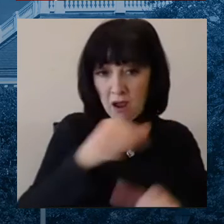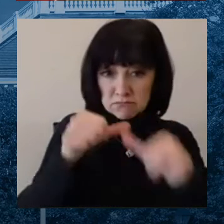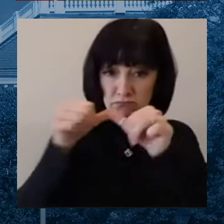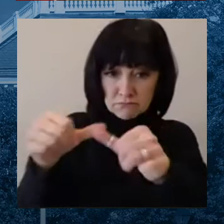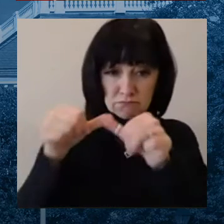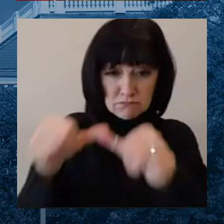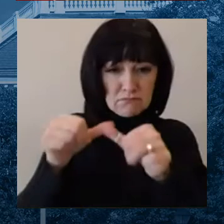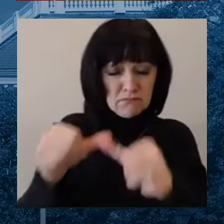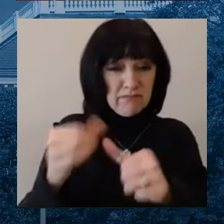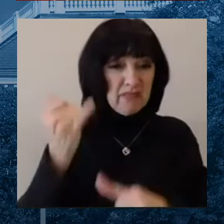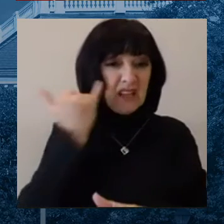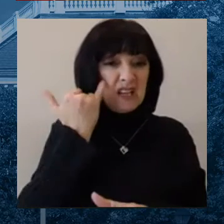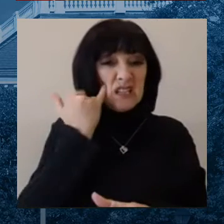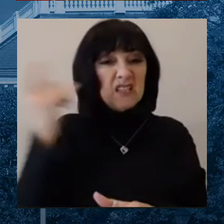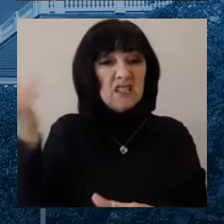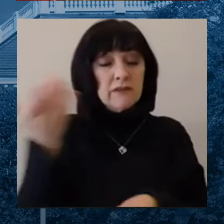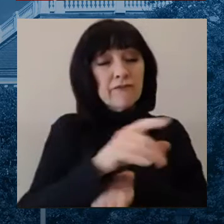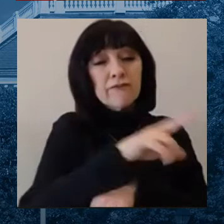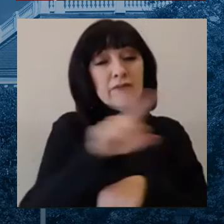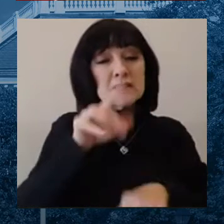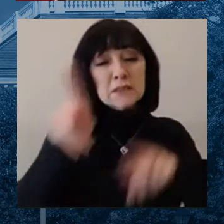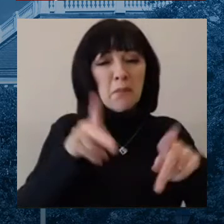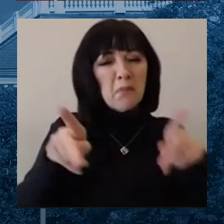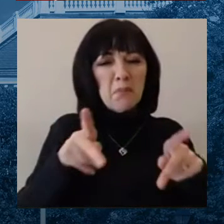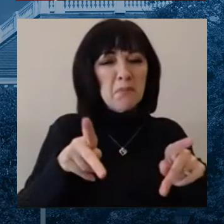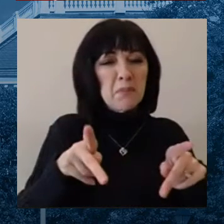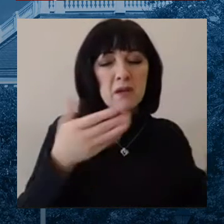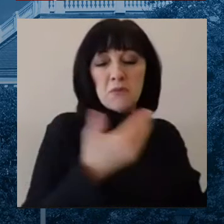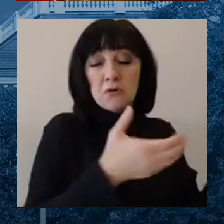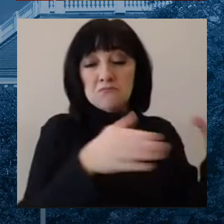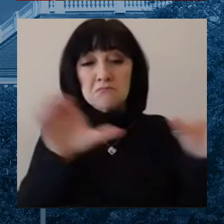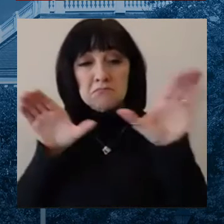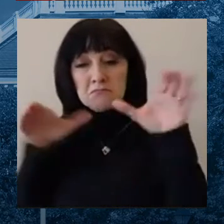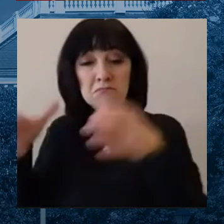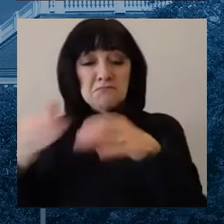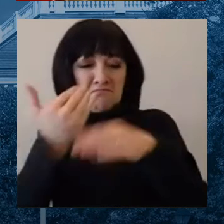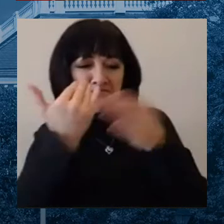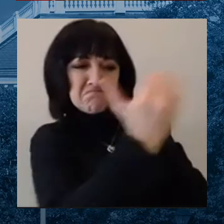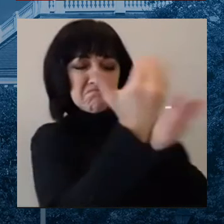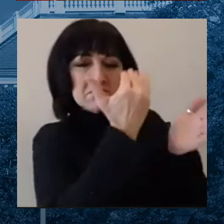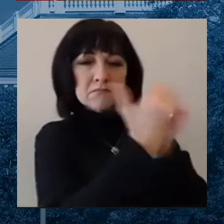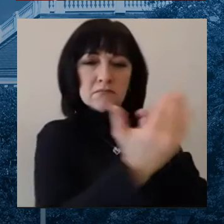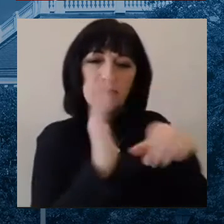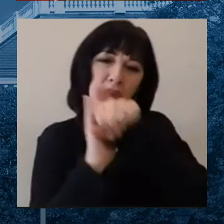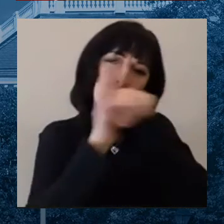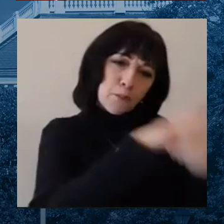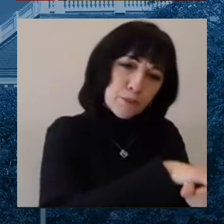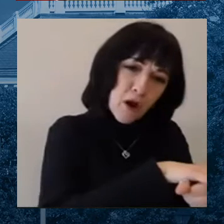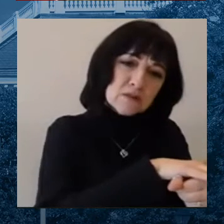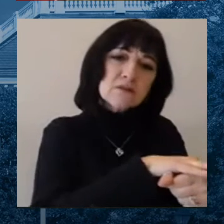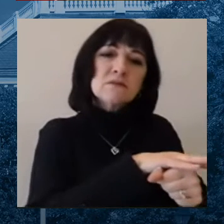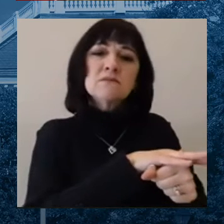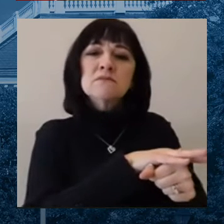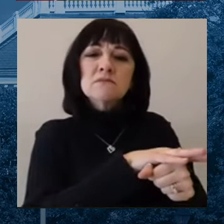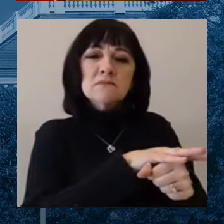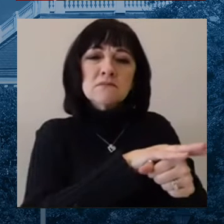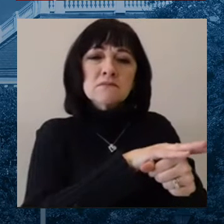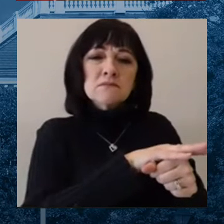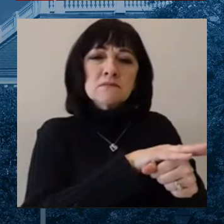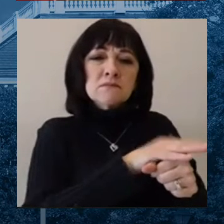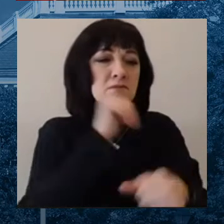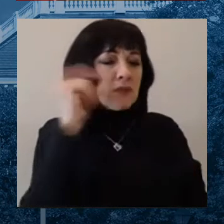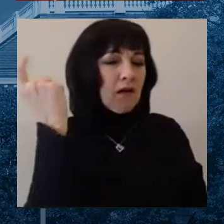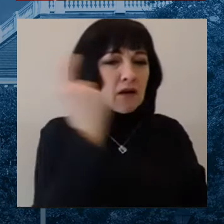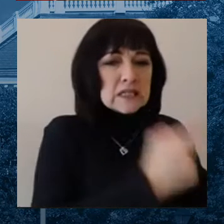to feel that society is an organized conspiracy to rob, oppress, or degrade them, then neither persons